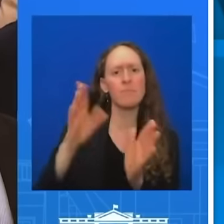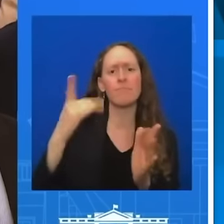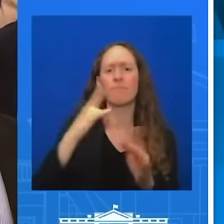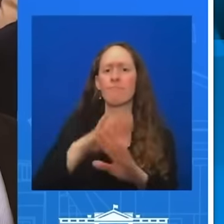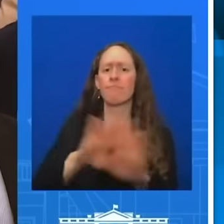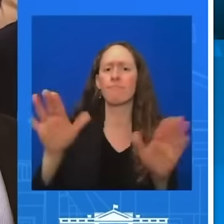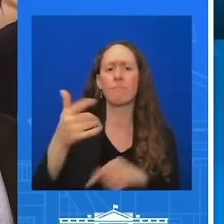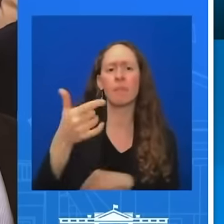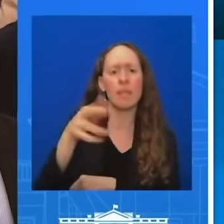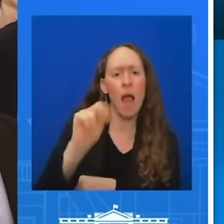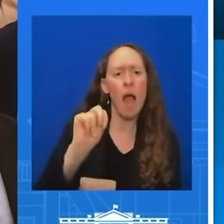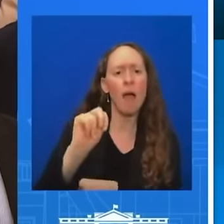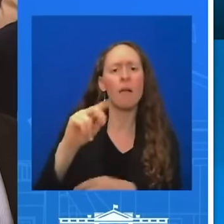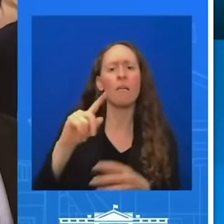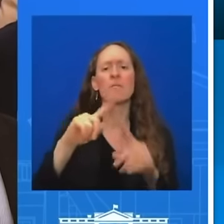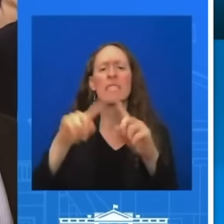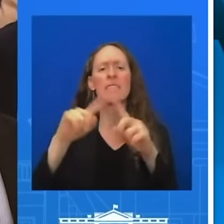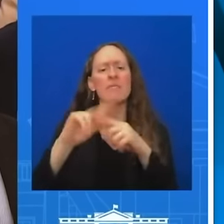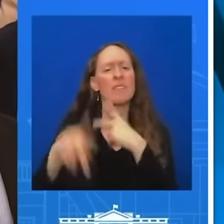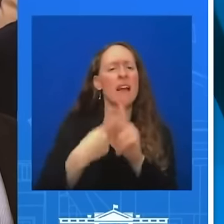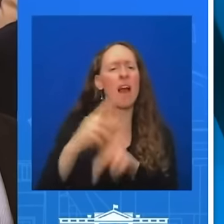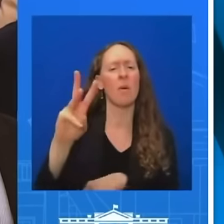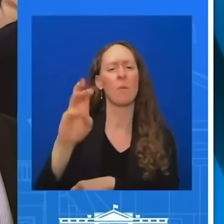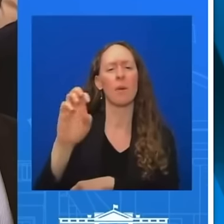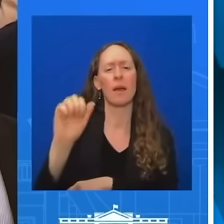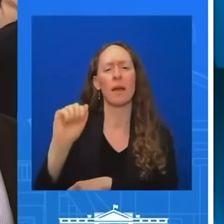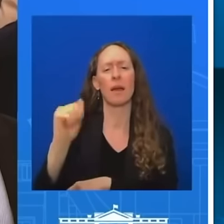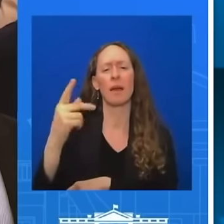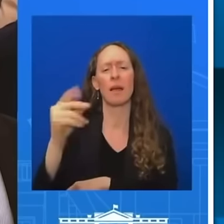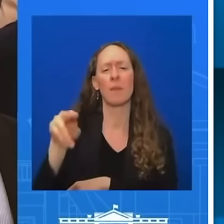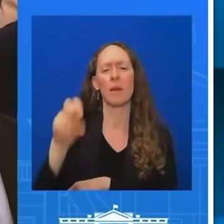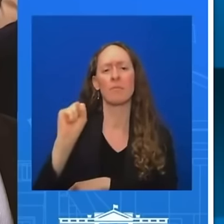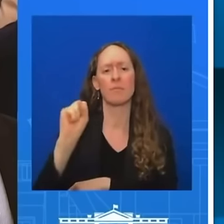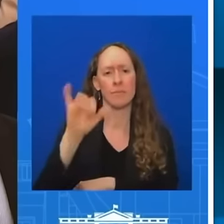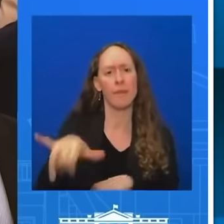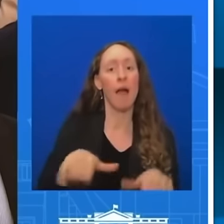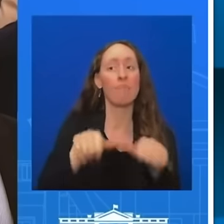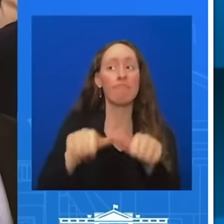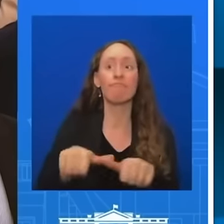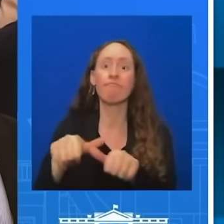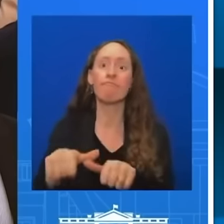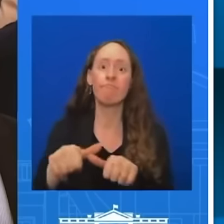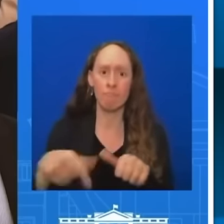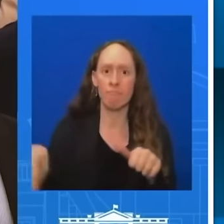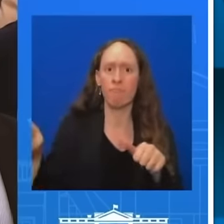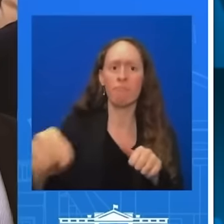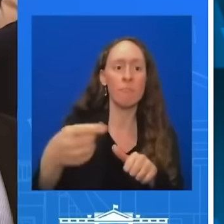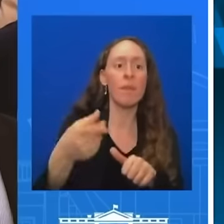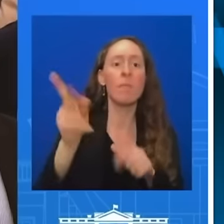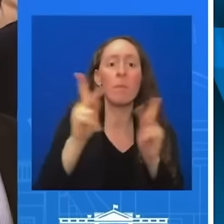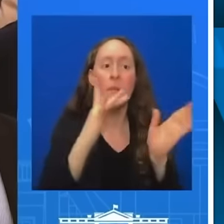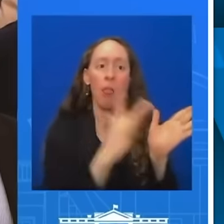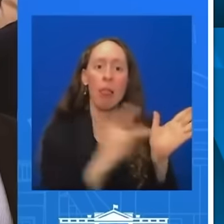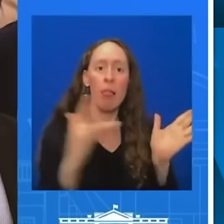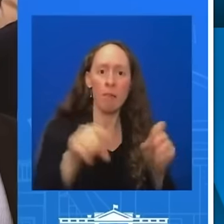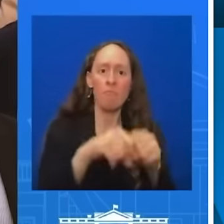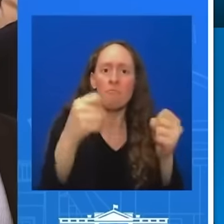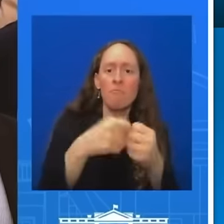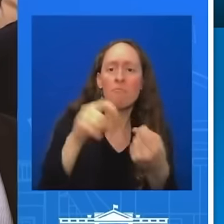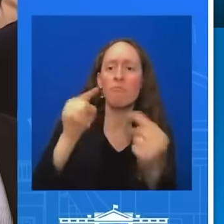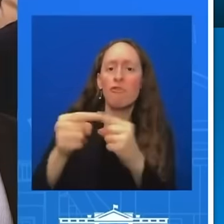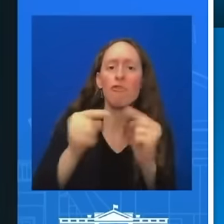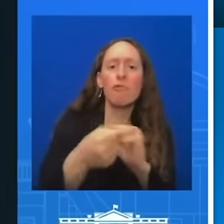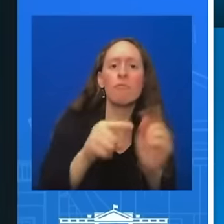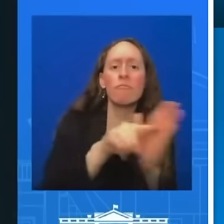law. Is firing a missile at people delivering food and killing them not a violation of international humanitarian law? Well,